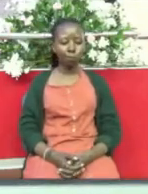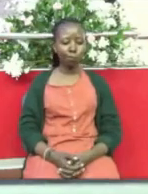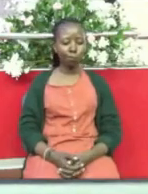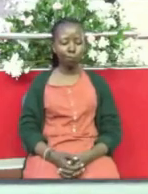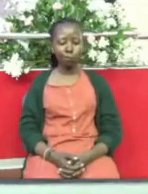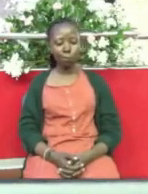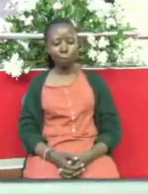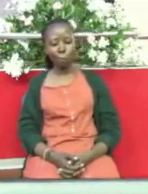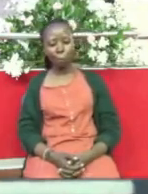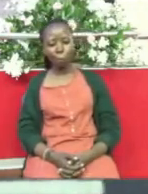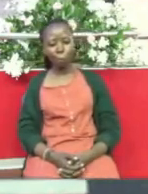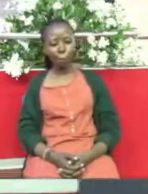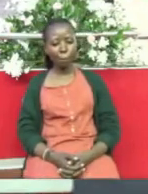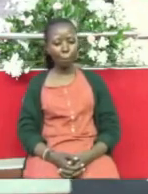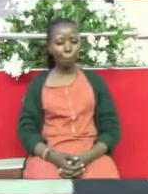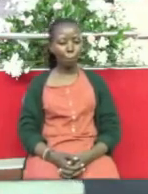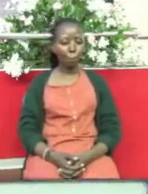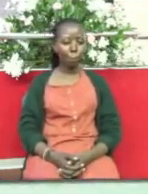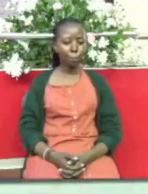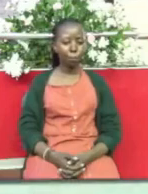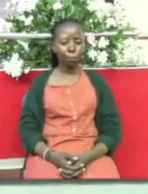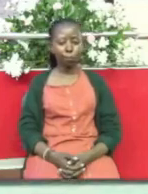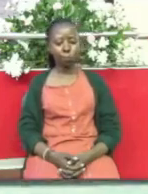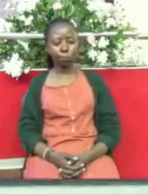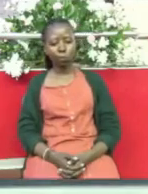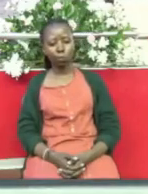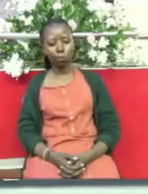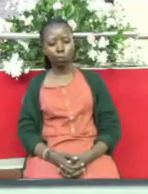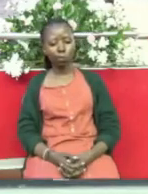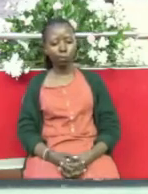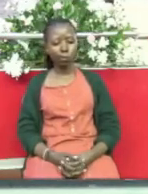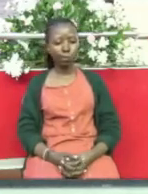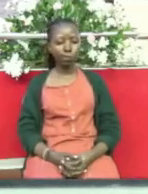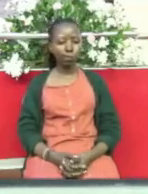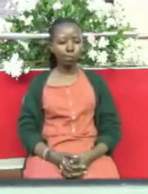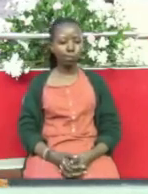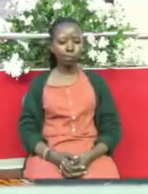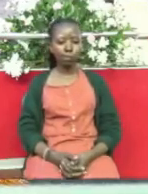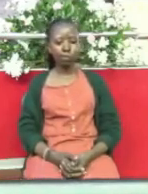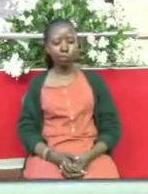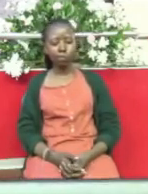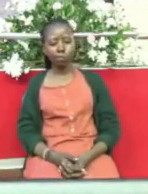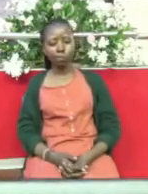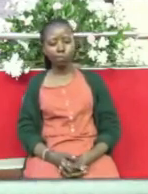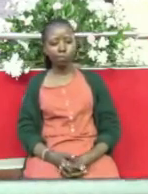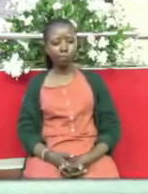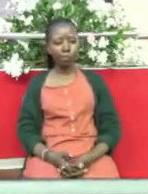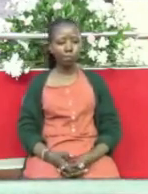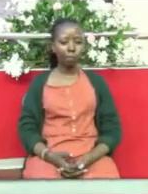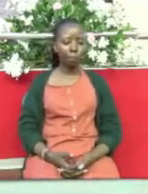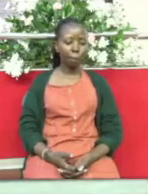You mountain of sickness and diseases, you who have paralyzed the children of God, mountain